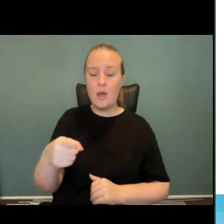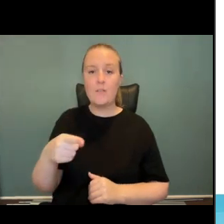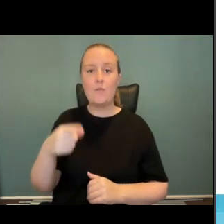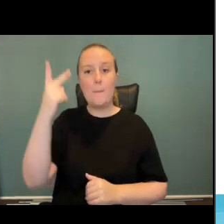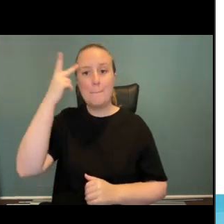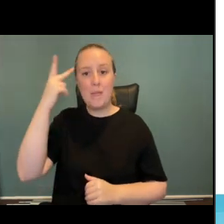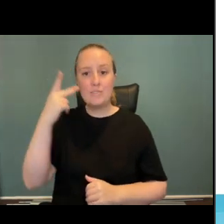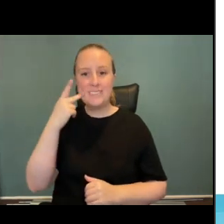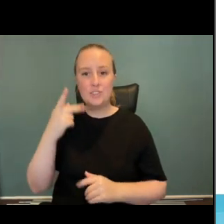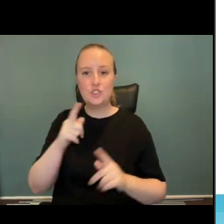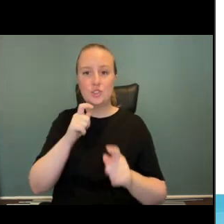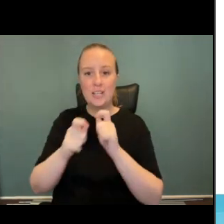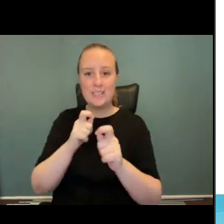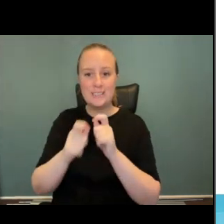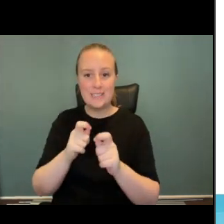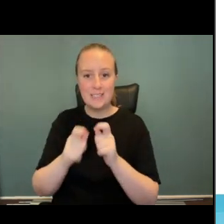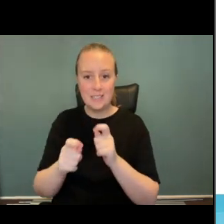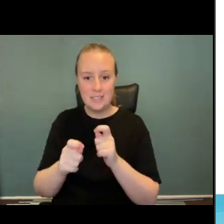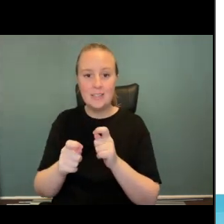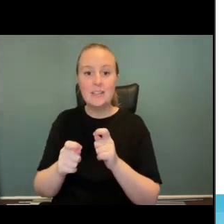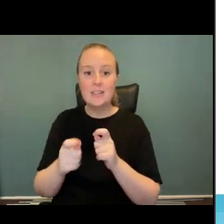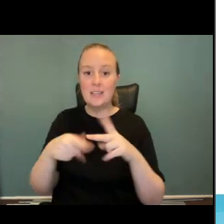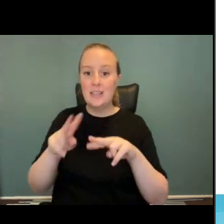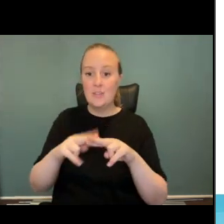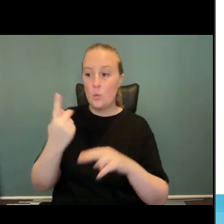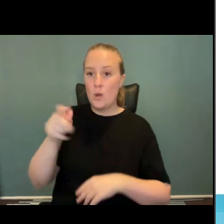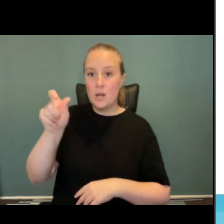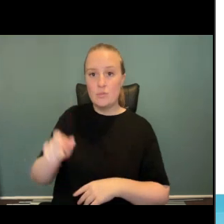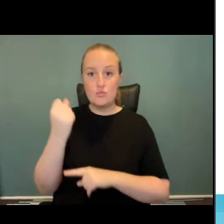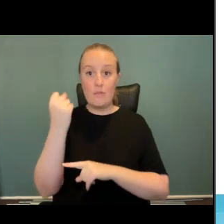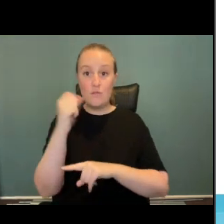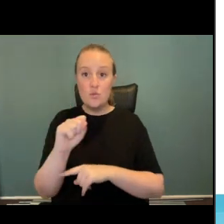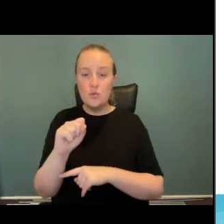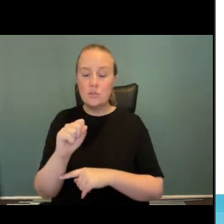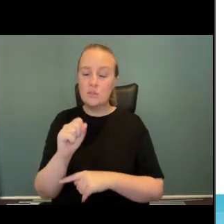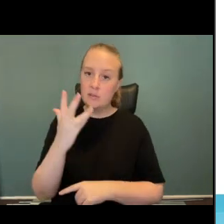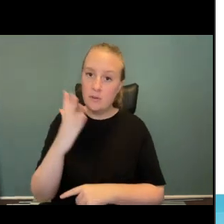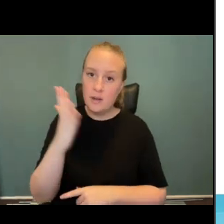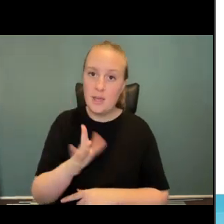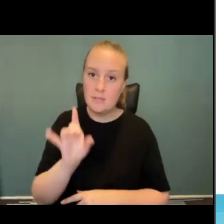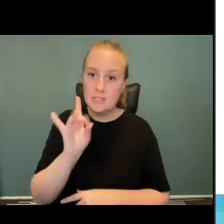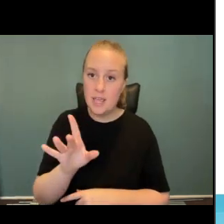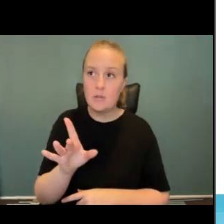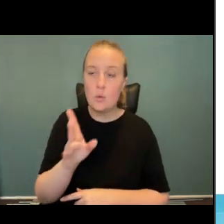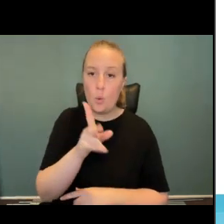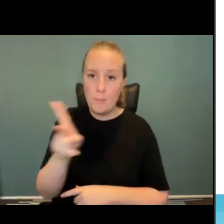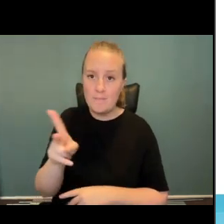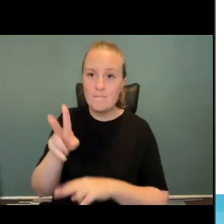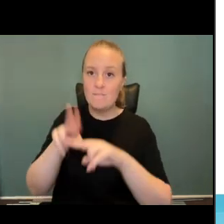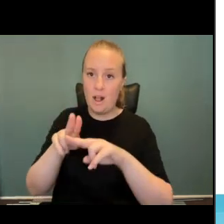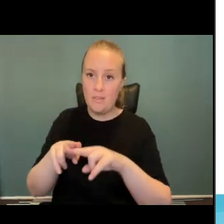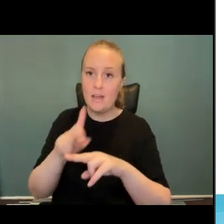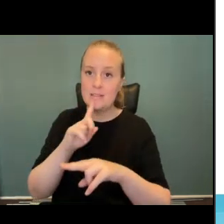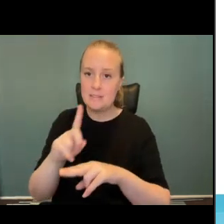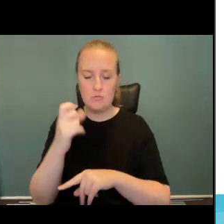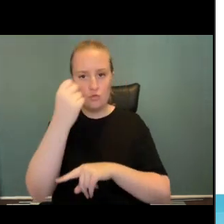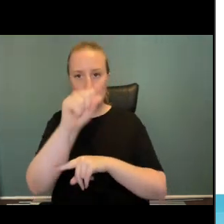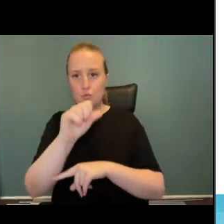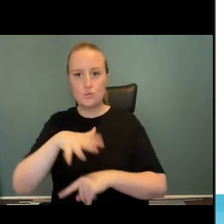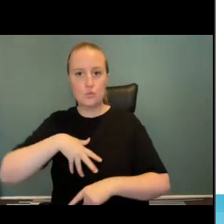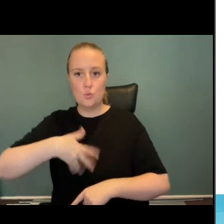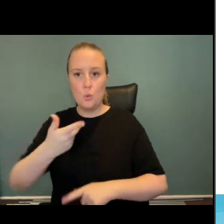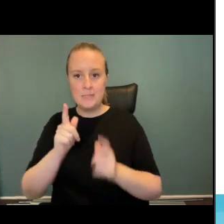times out of 10 it is dad, then they can order that parent actually go off and get tested. And then they can